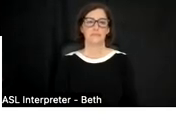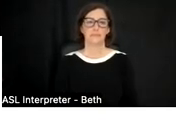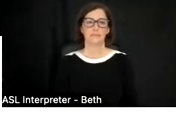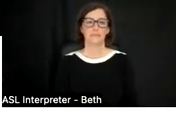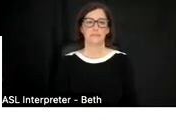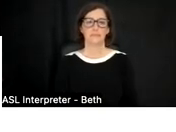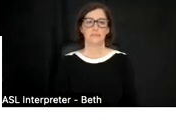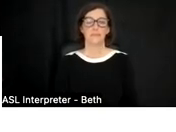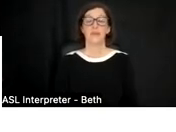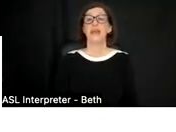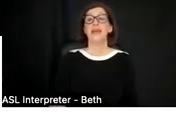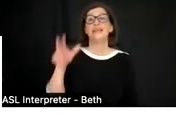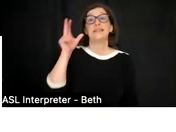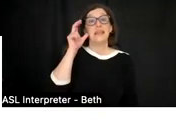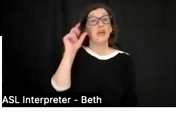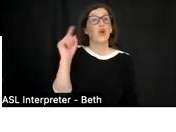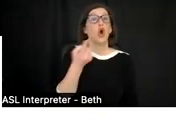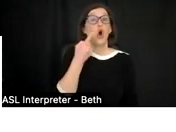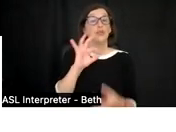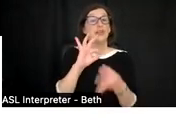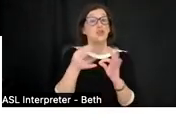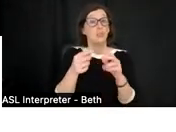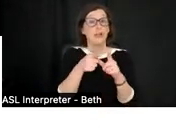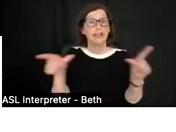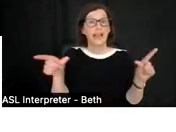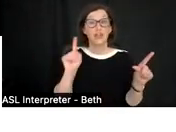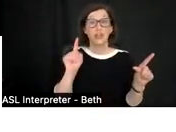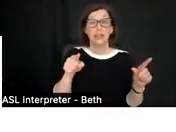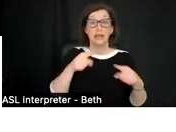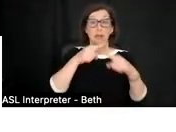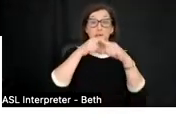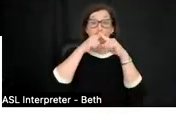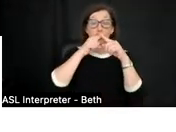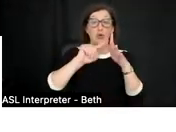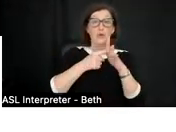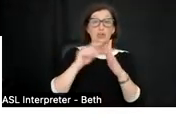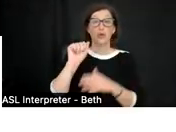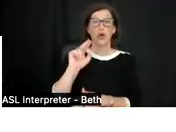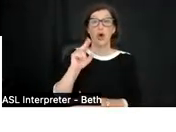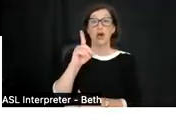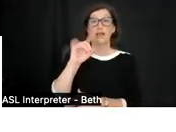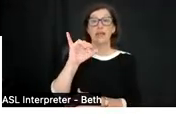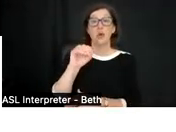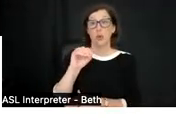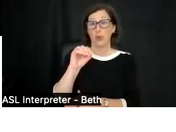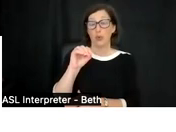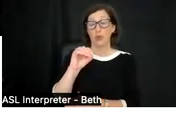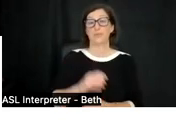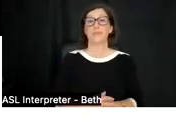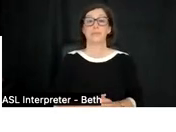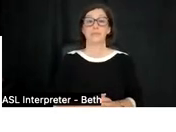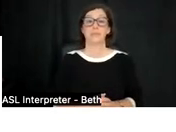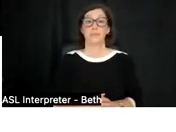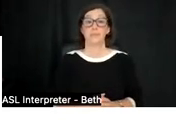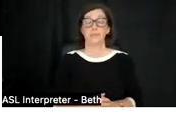To hear the interpreted language only, please just click mute original audio. And just as a